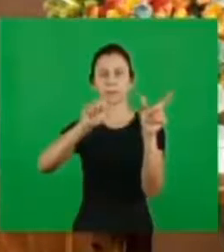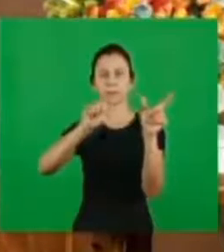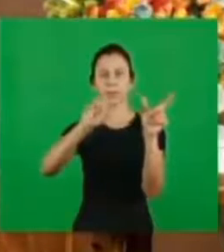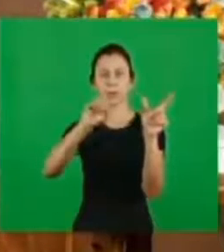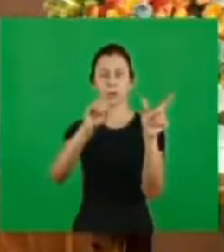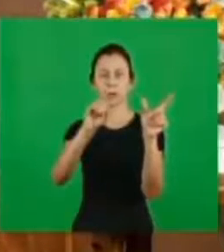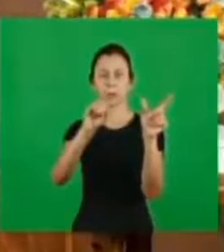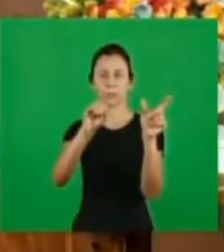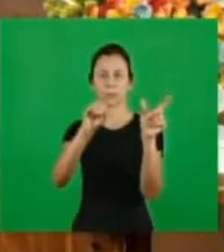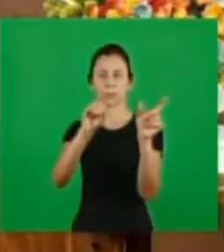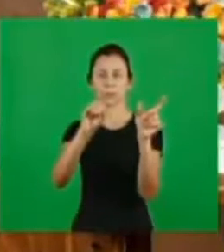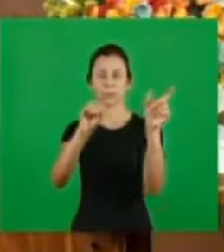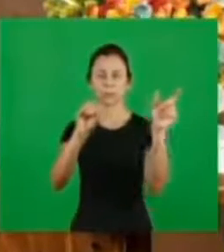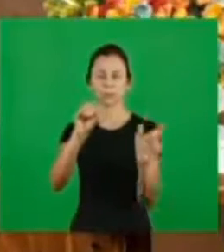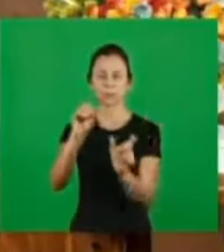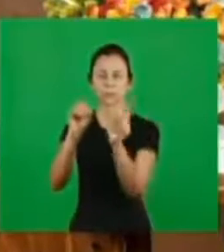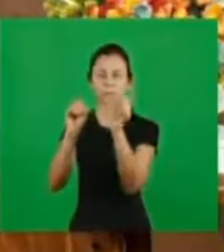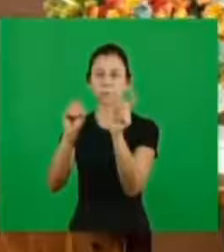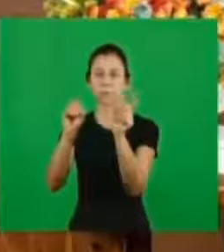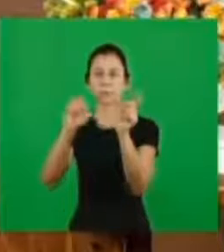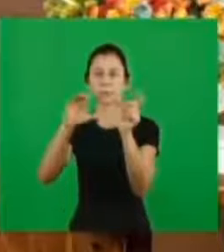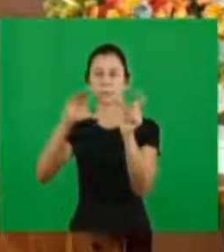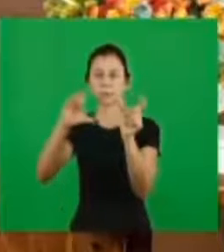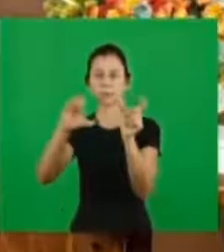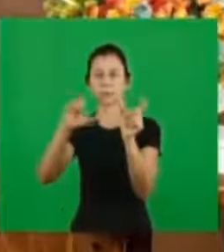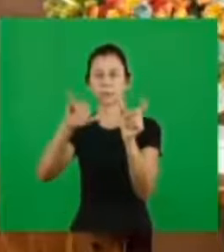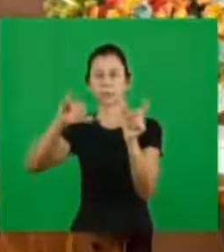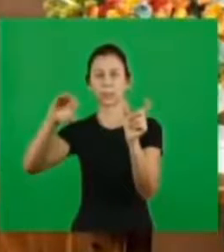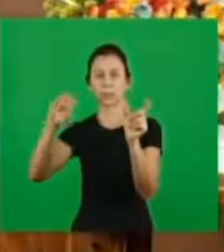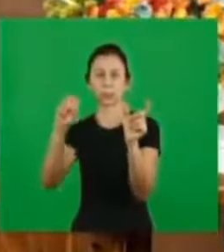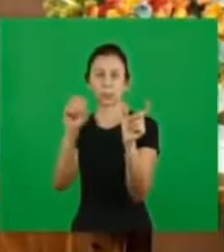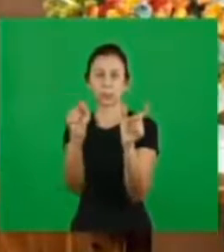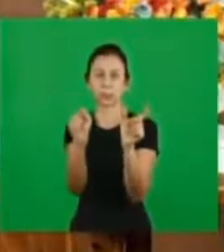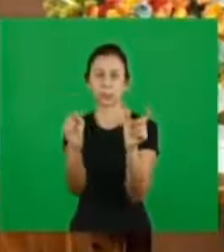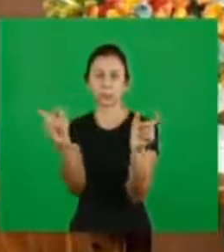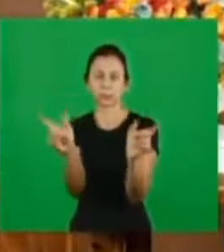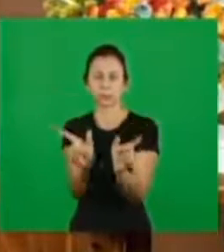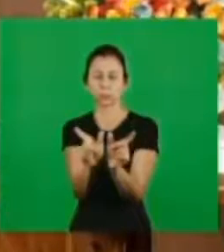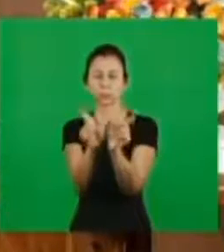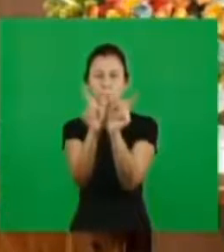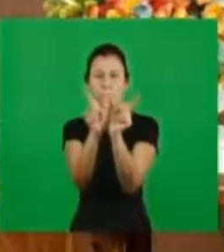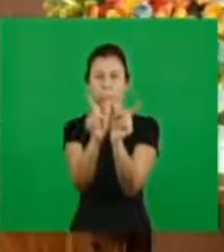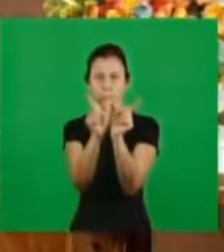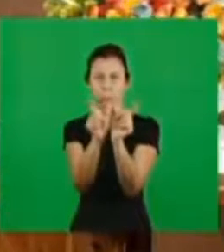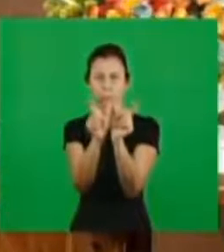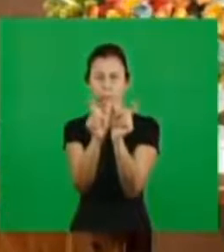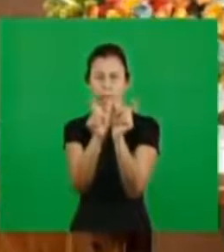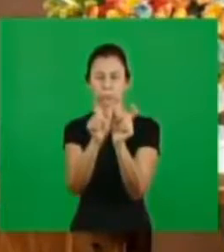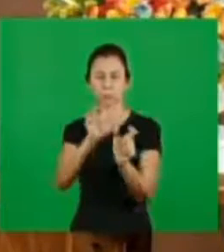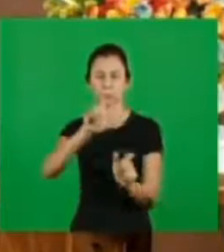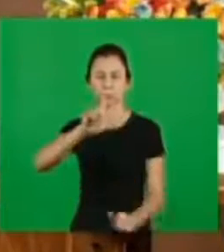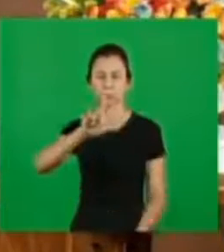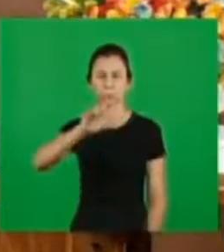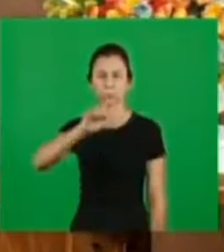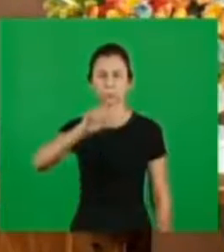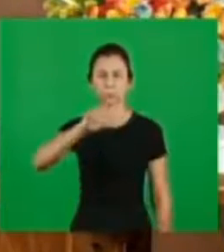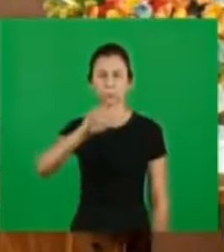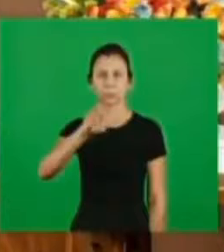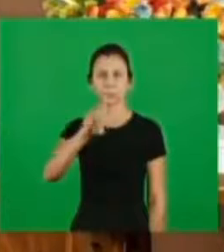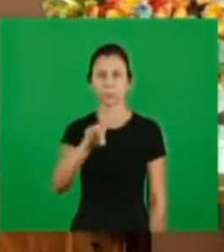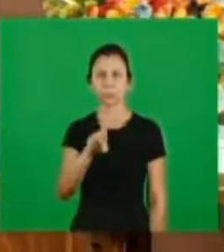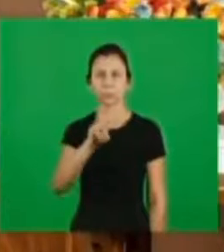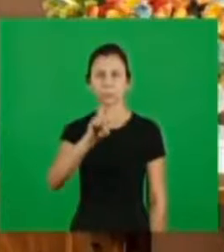people, and Kaios, which means the rights of people. So this is a prophetic moment, a historical that we are living